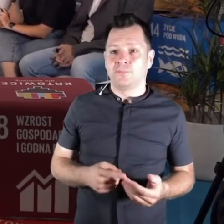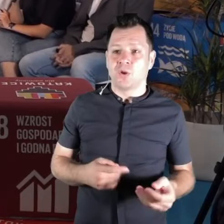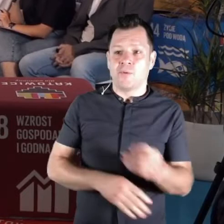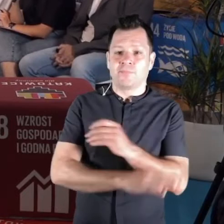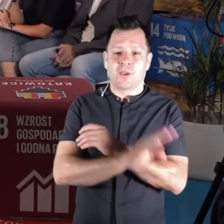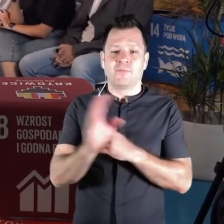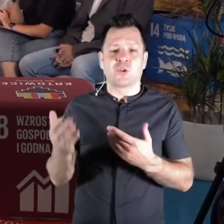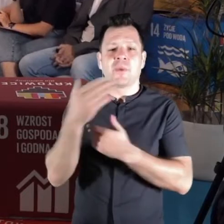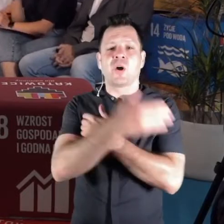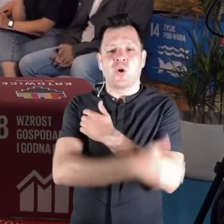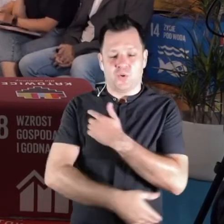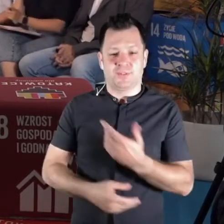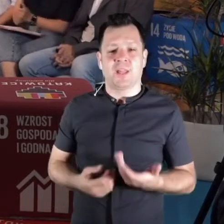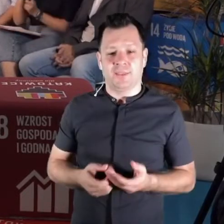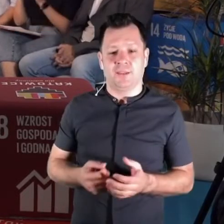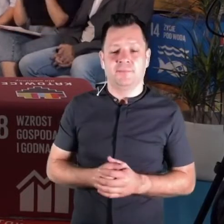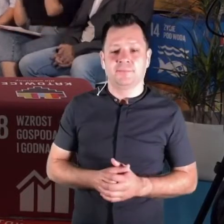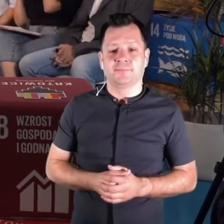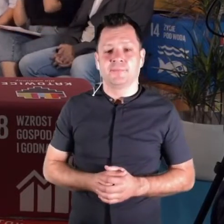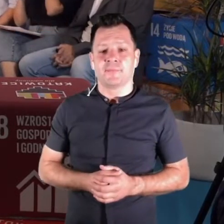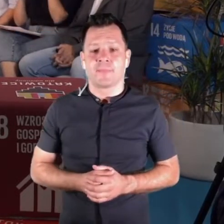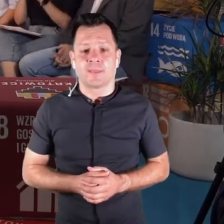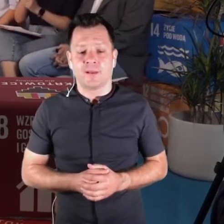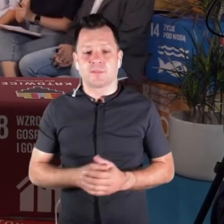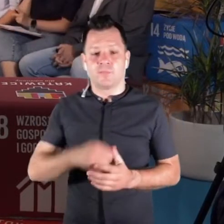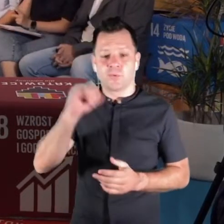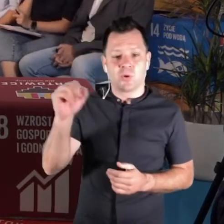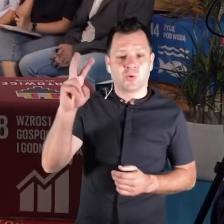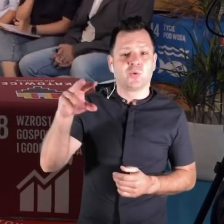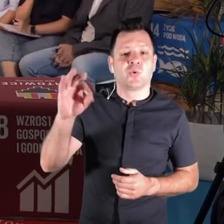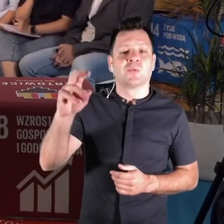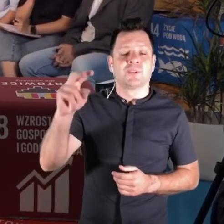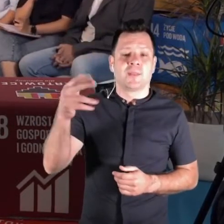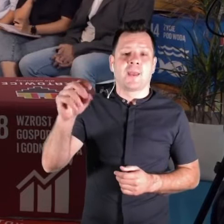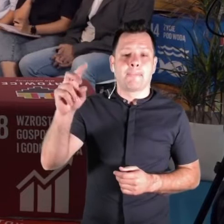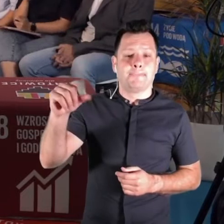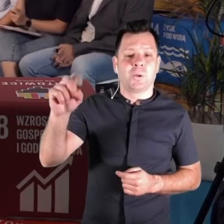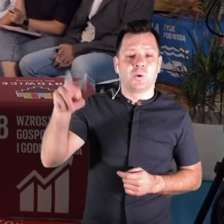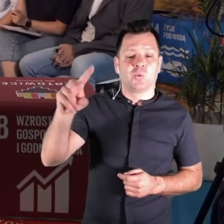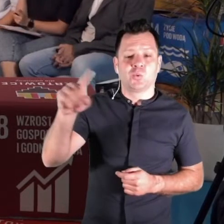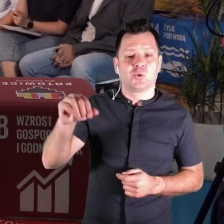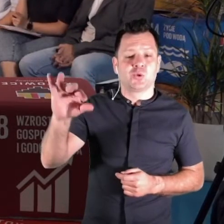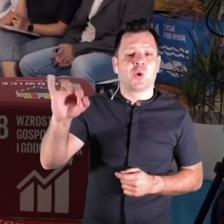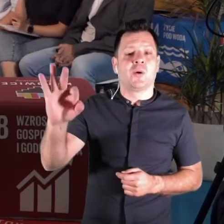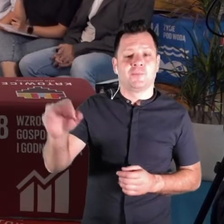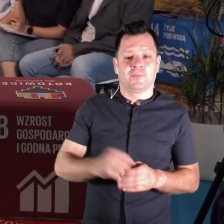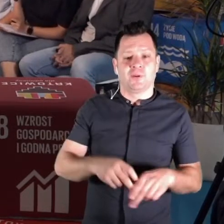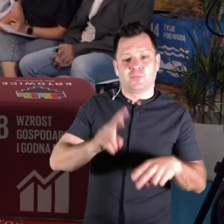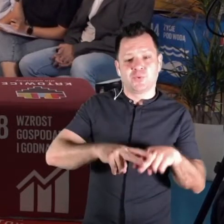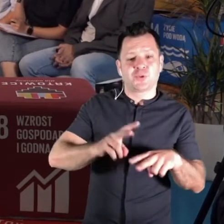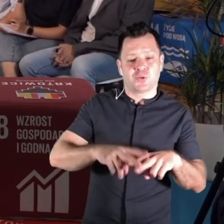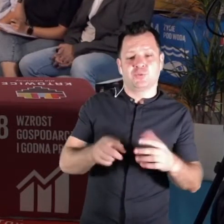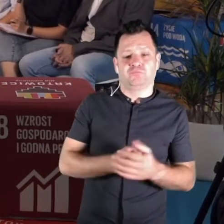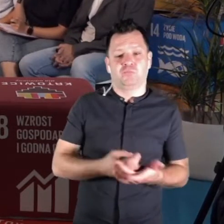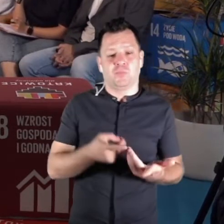Polish, so in case if you need translation and you don't have the headphones, then please... Yeah, you can take the